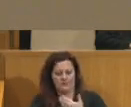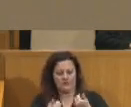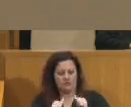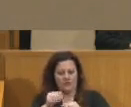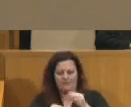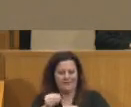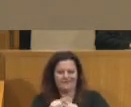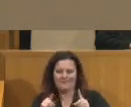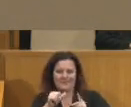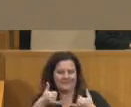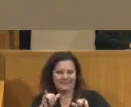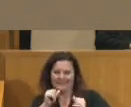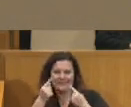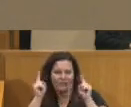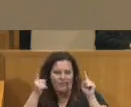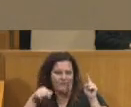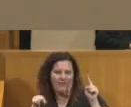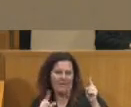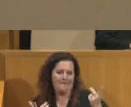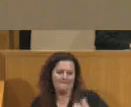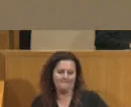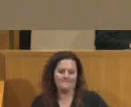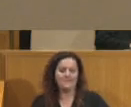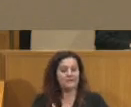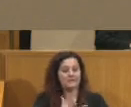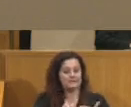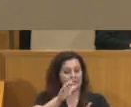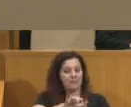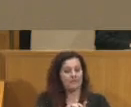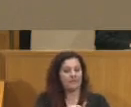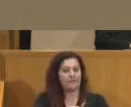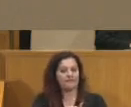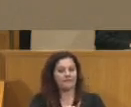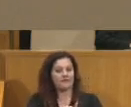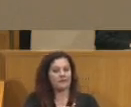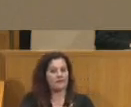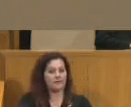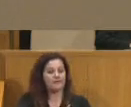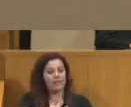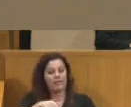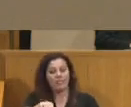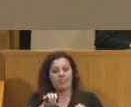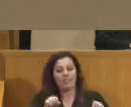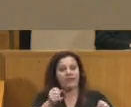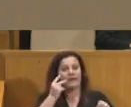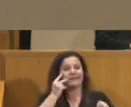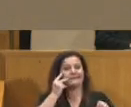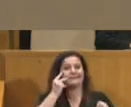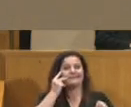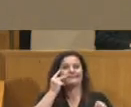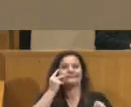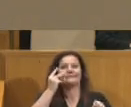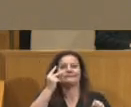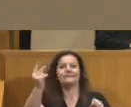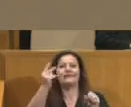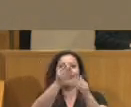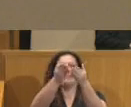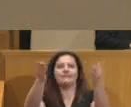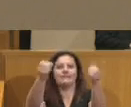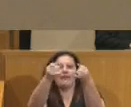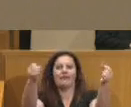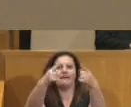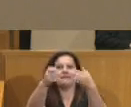shortchanged. I hear that a lot of people believe that our district is still being left behind while other parts of the cities